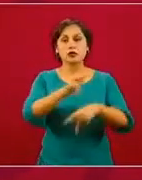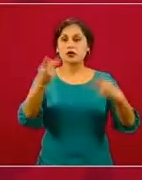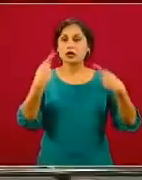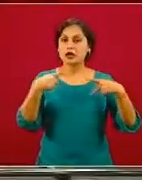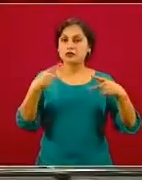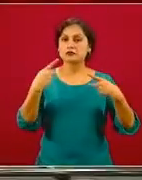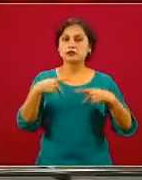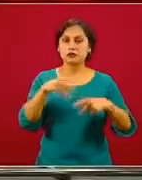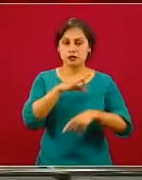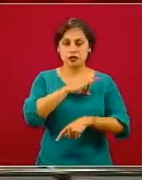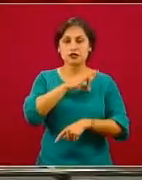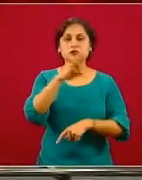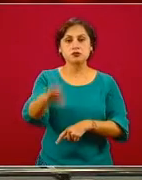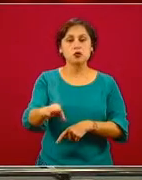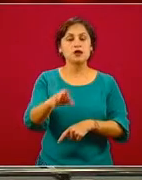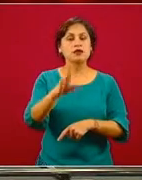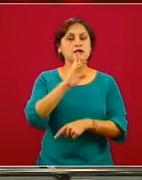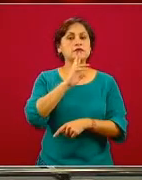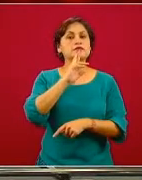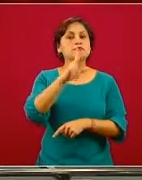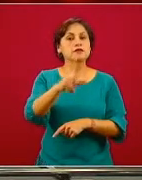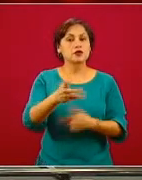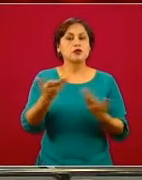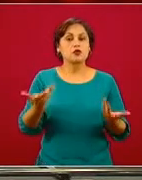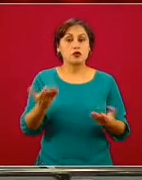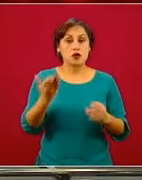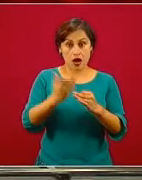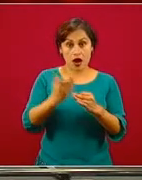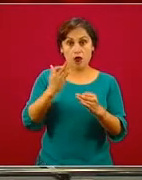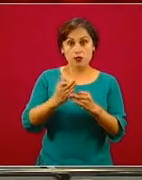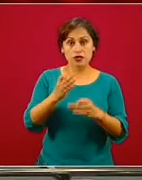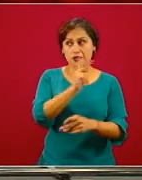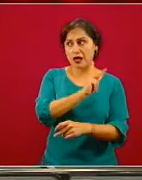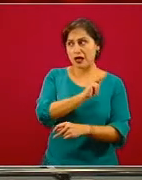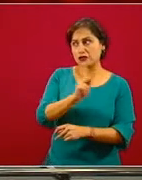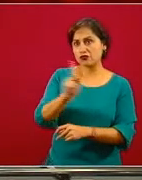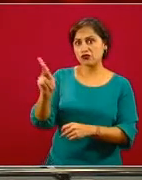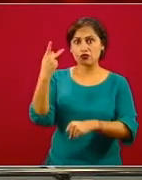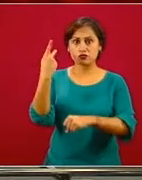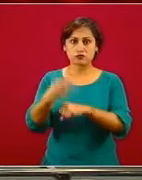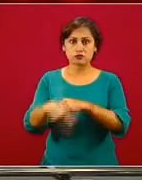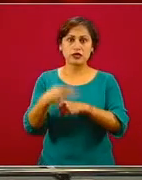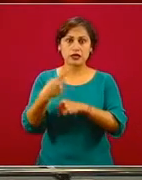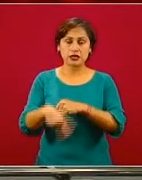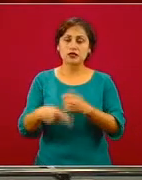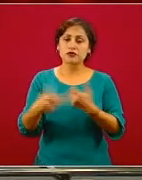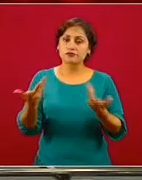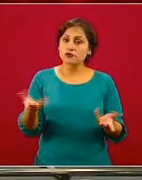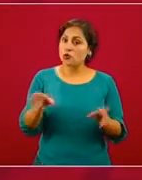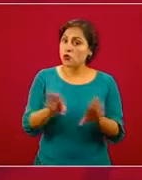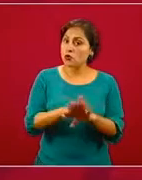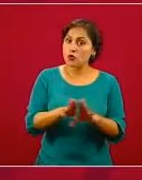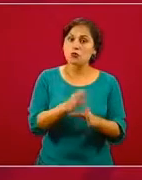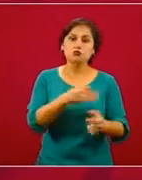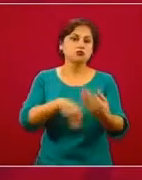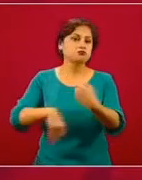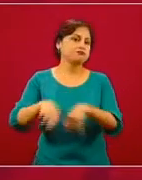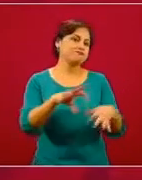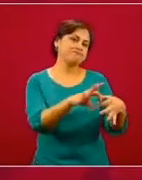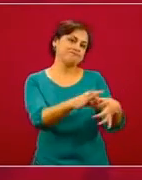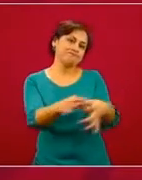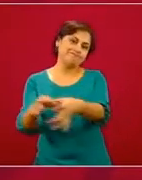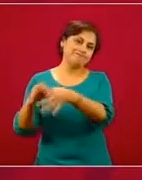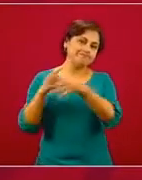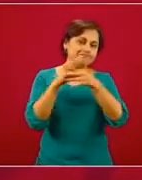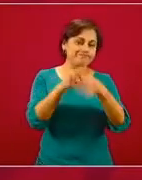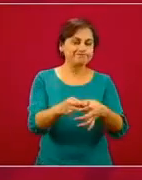in general are elements that worsen a crisis. A crisis is